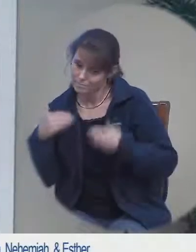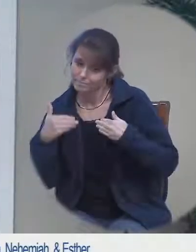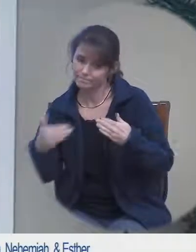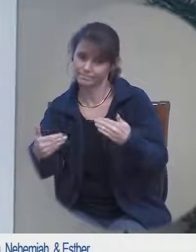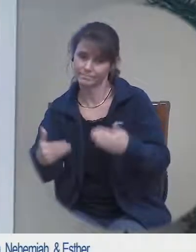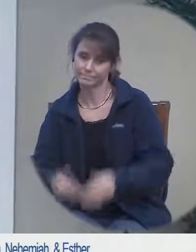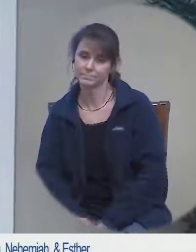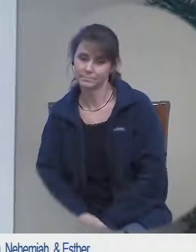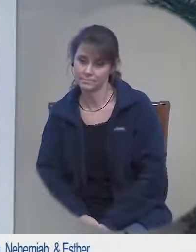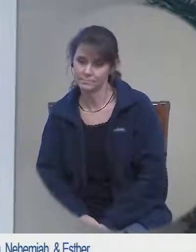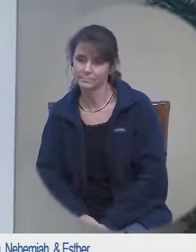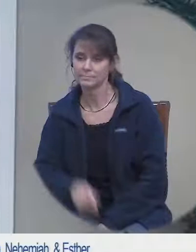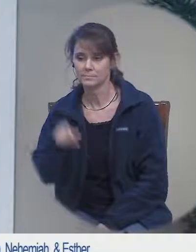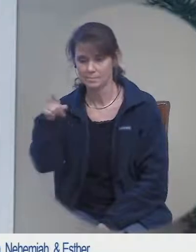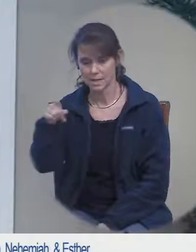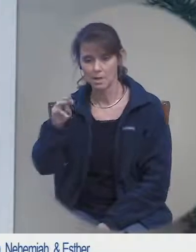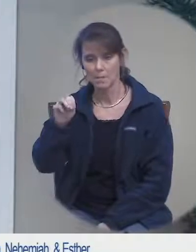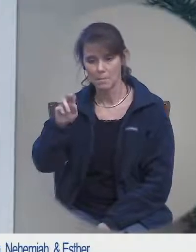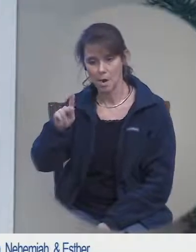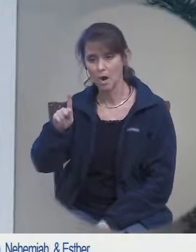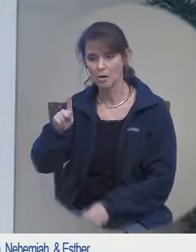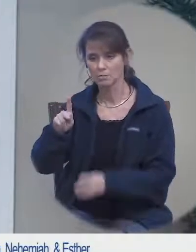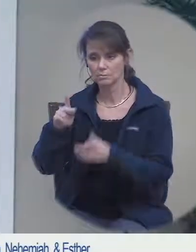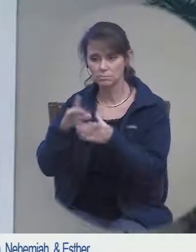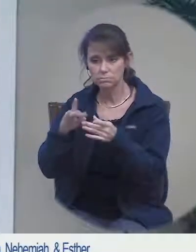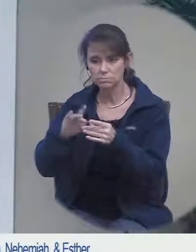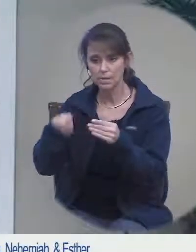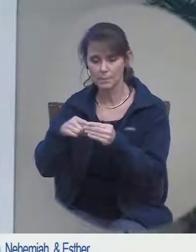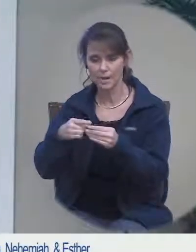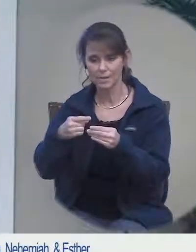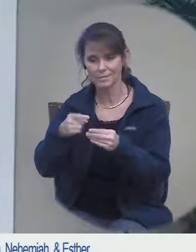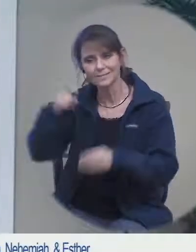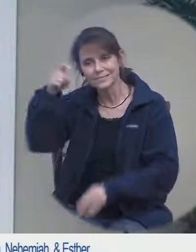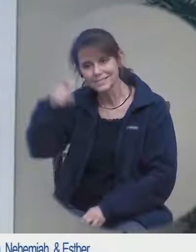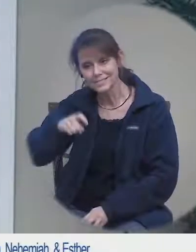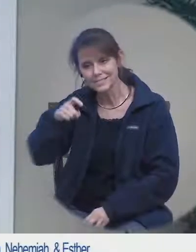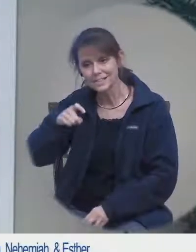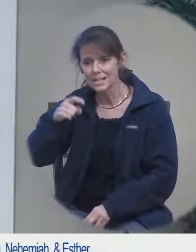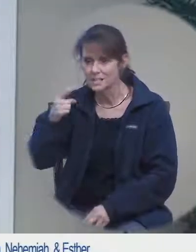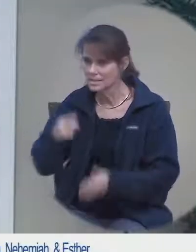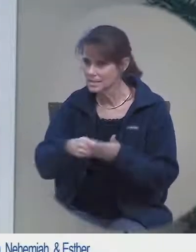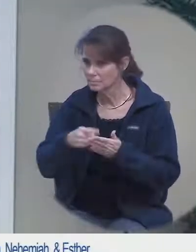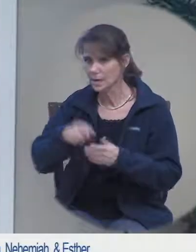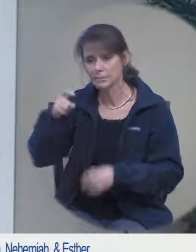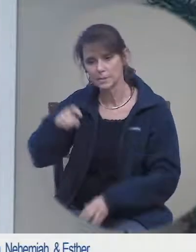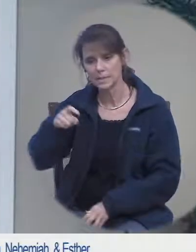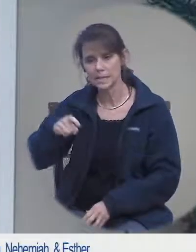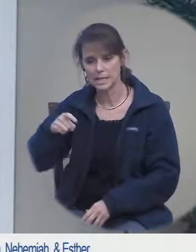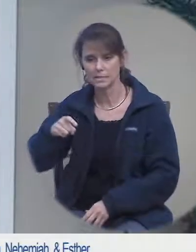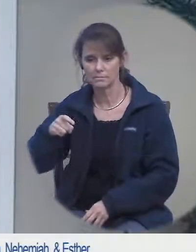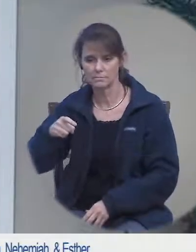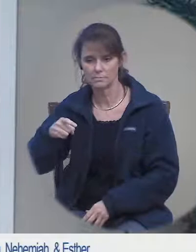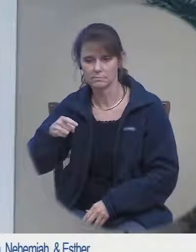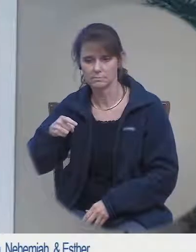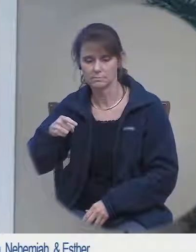out the idea of sacrifice, the need sometimes for sacrifice. And I just think it's amazing here.